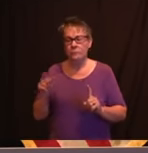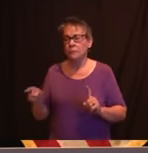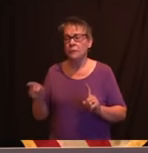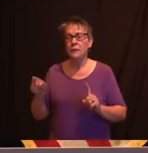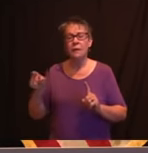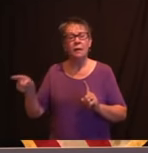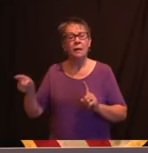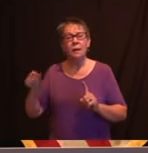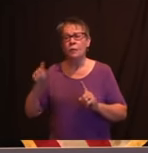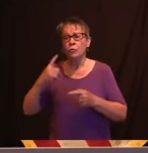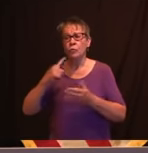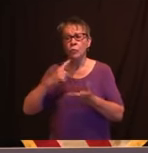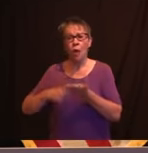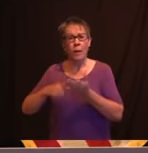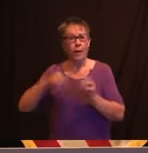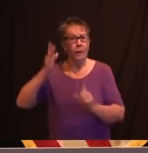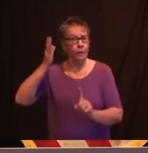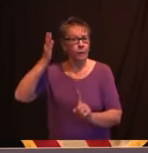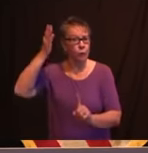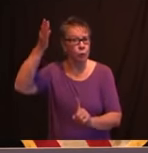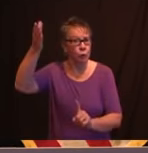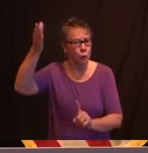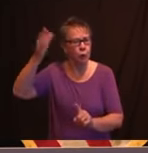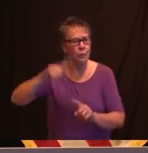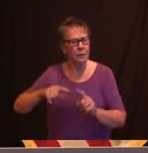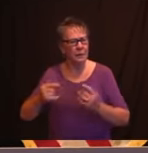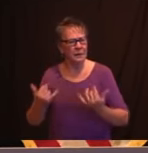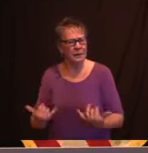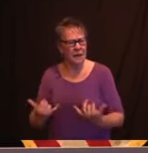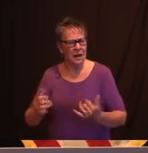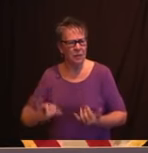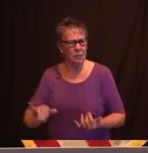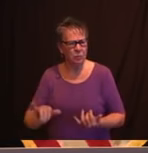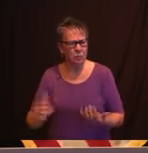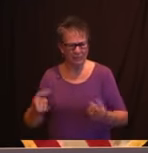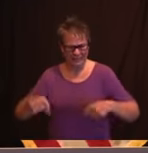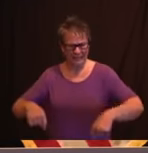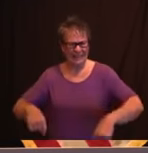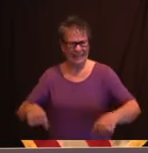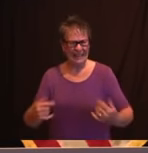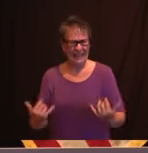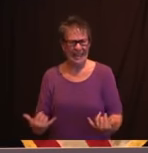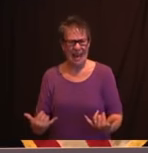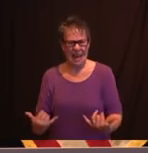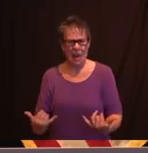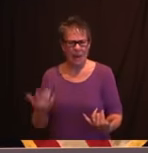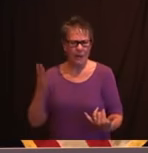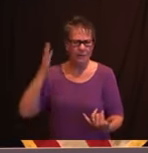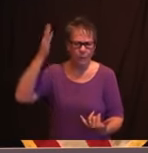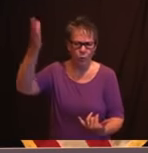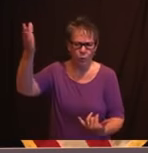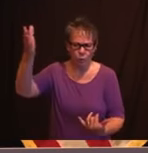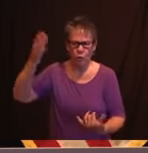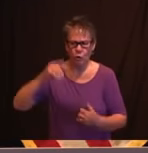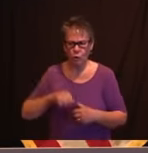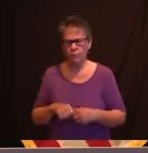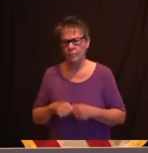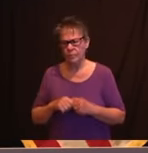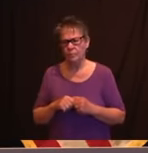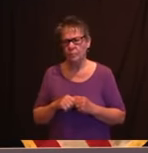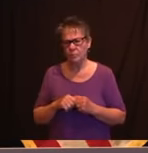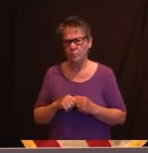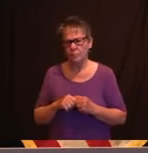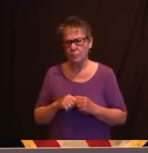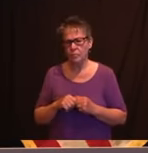legislative colleagues who have so quickly embraced this, and Senator Vitale and Assemblywoman Huddle.